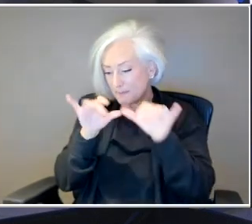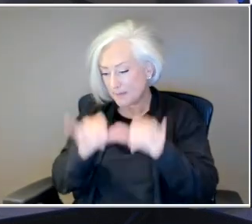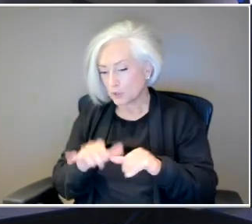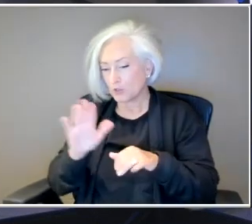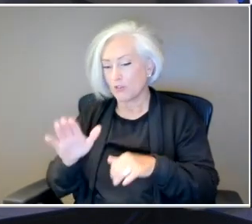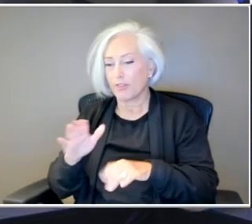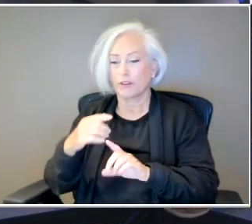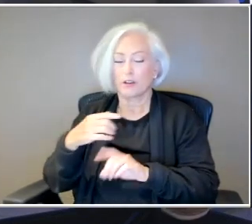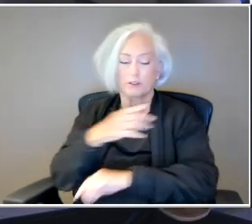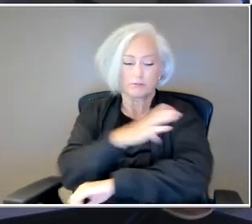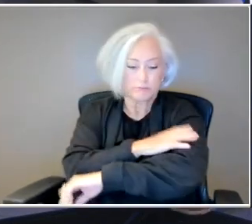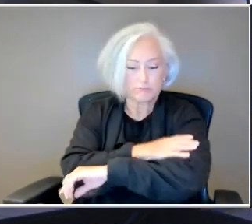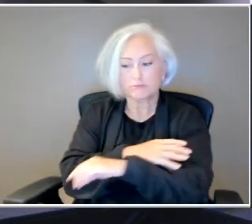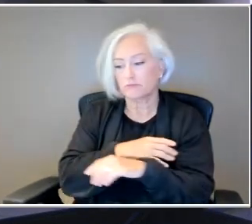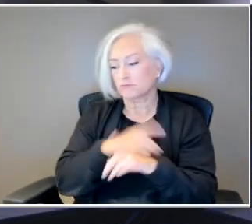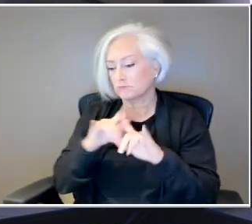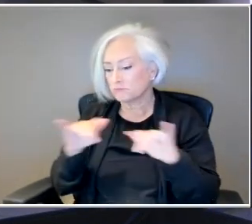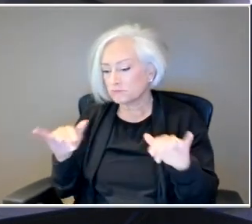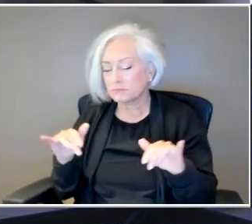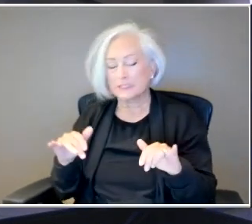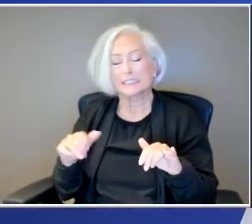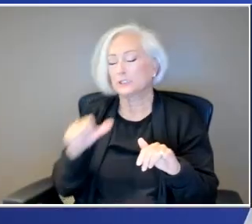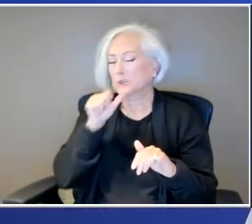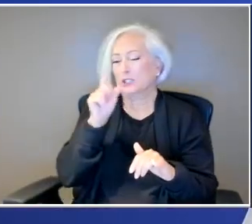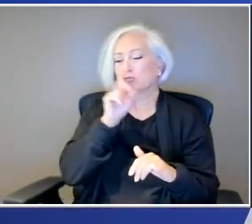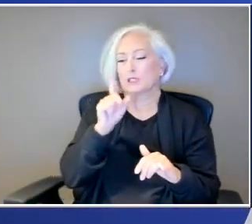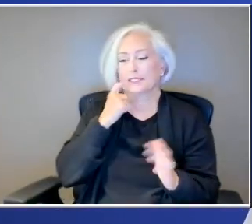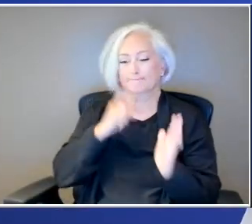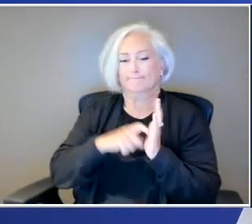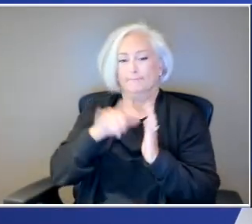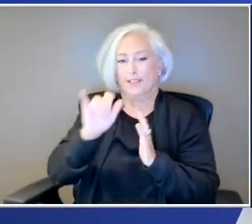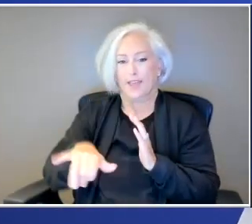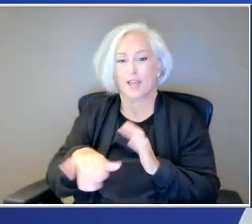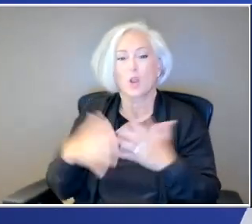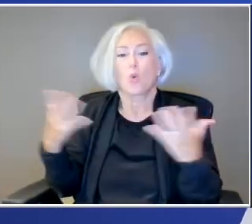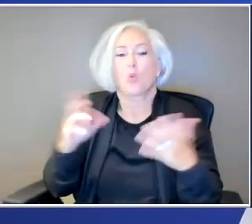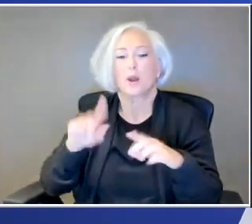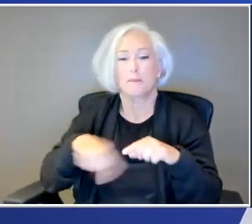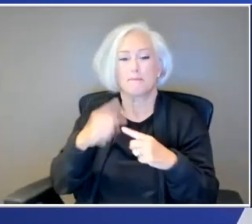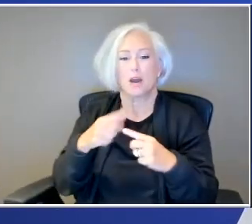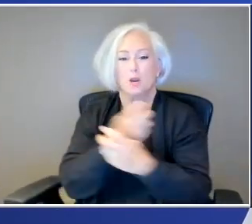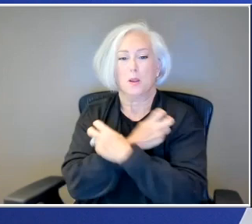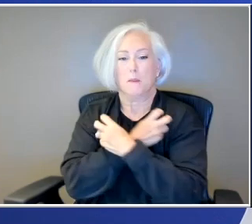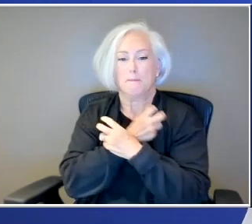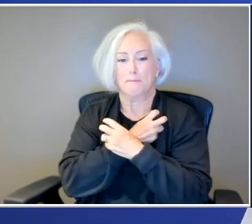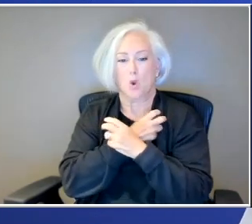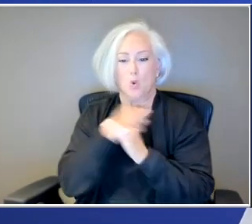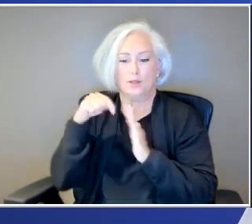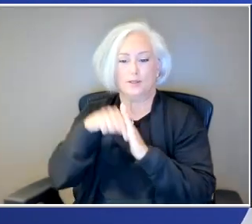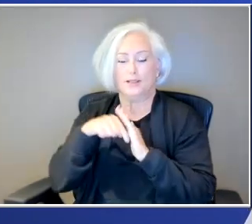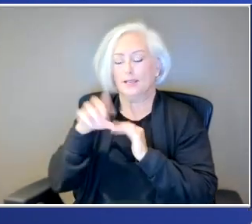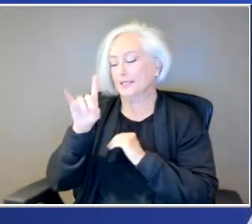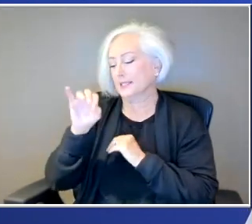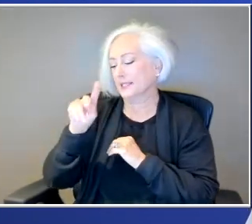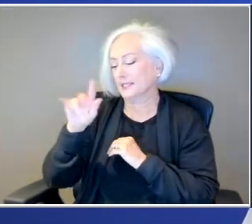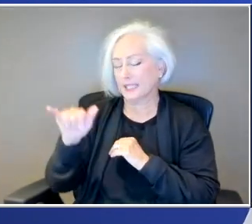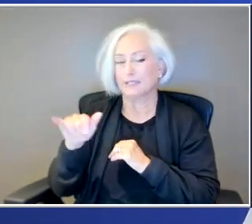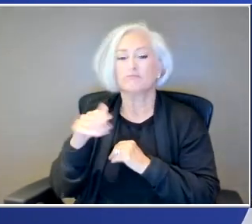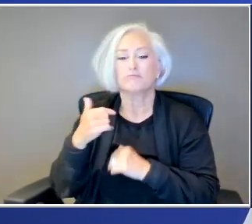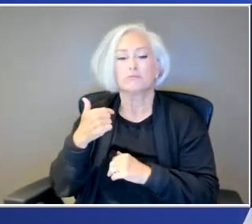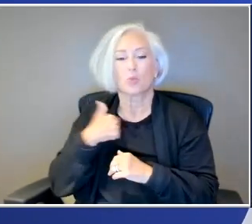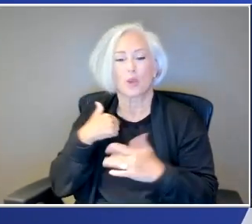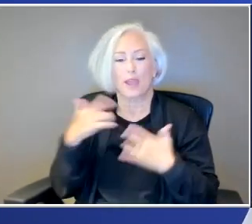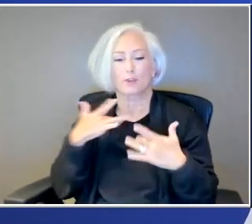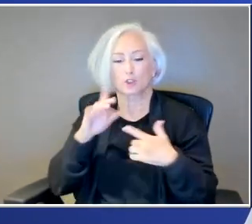bone density? Yes, so I'll start first. So yeah, there is concern with bone density, especially in my population, older